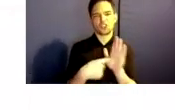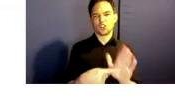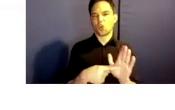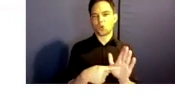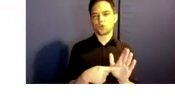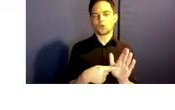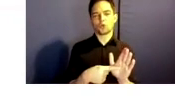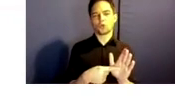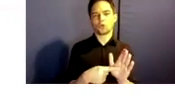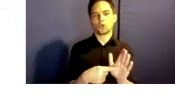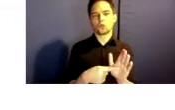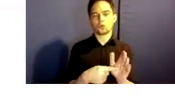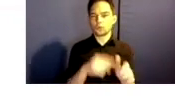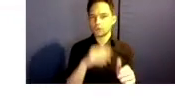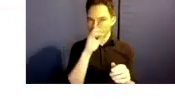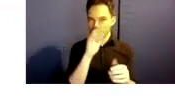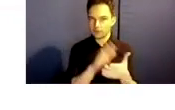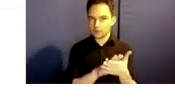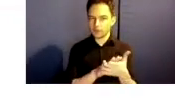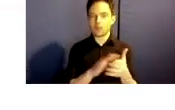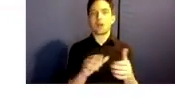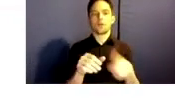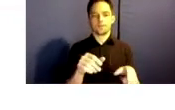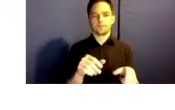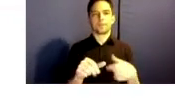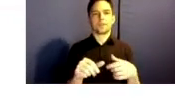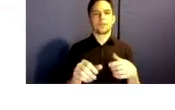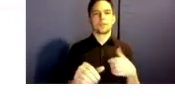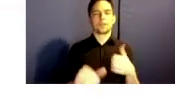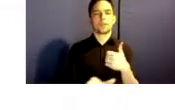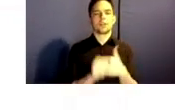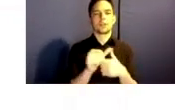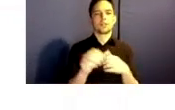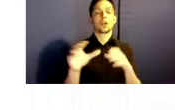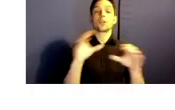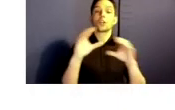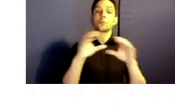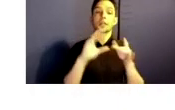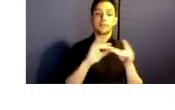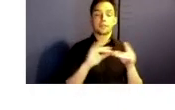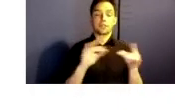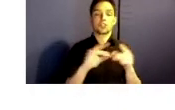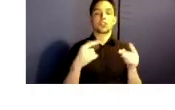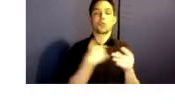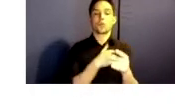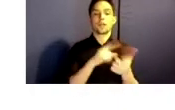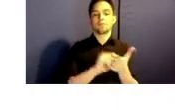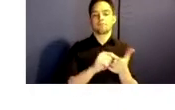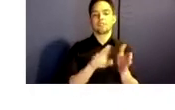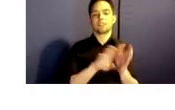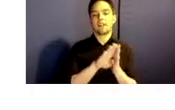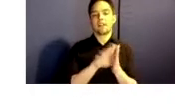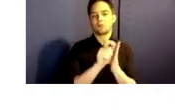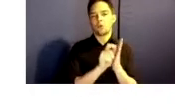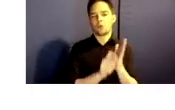the risk communication, the type of communication messages that they've developed. So this is one of